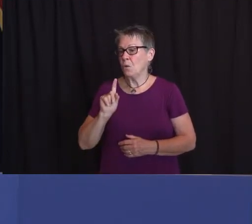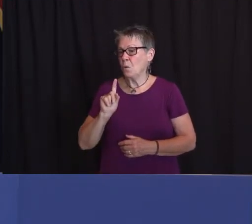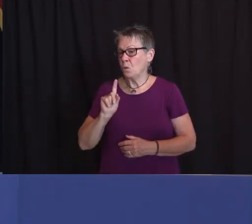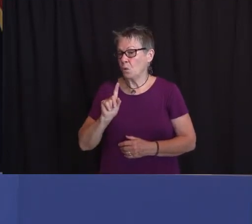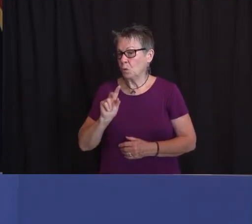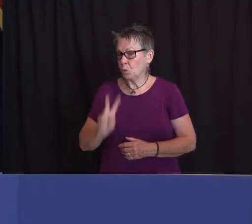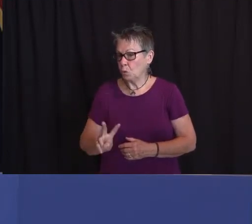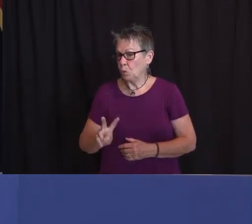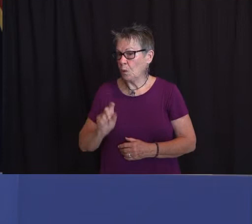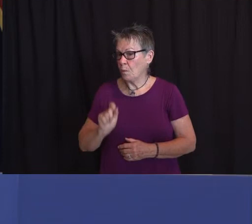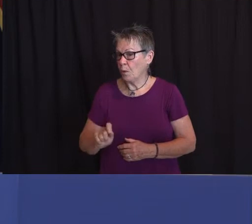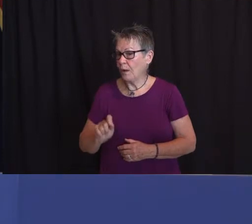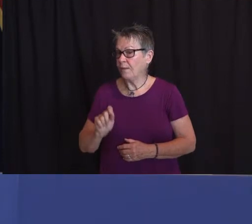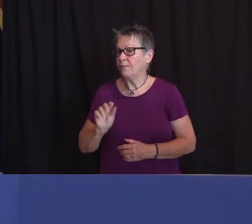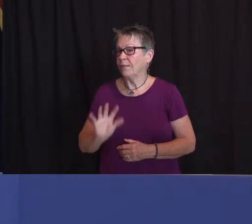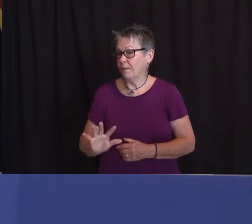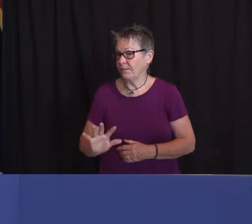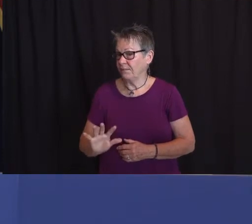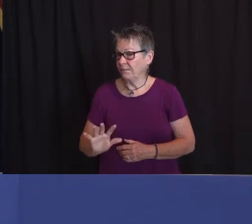2.5%.